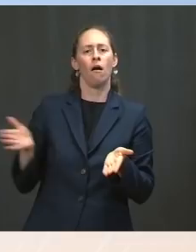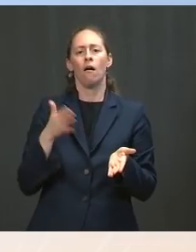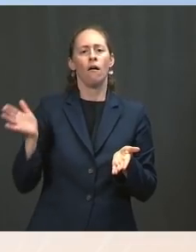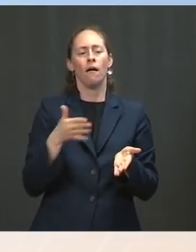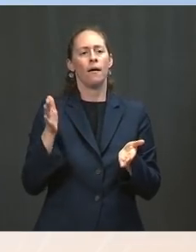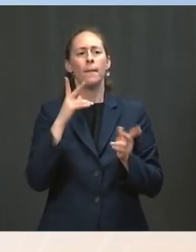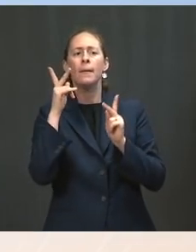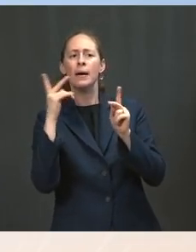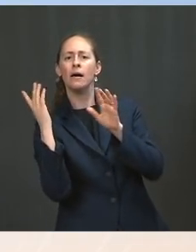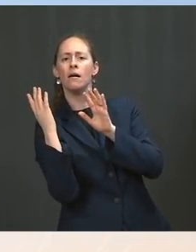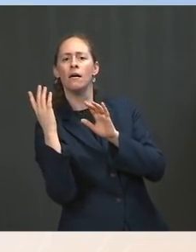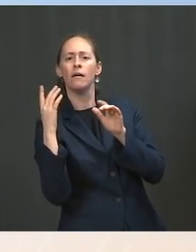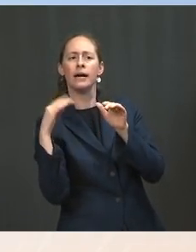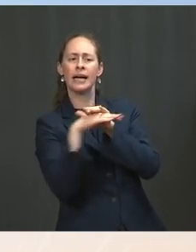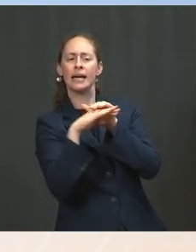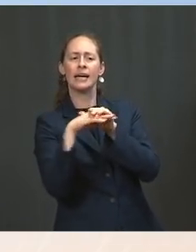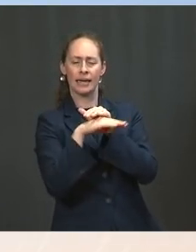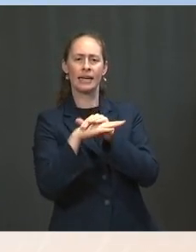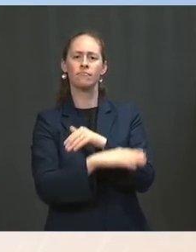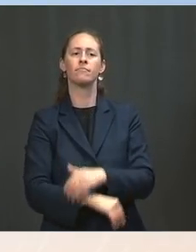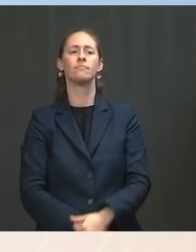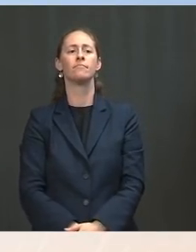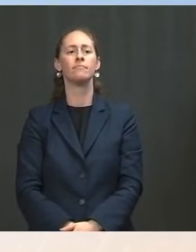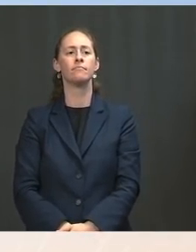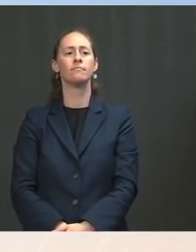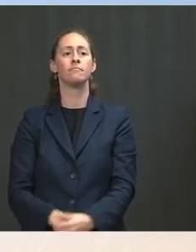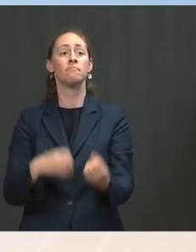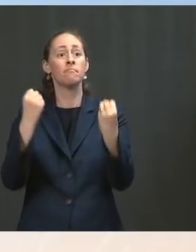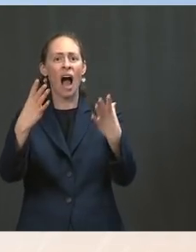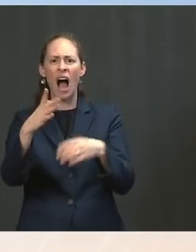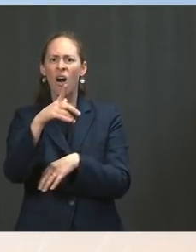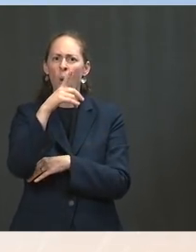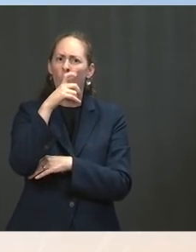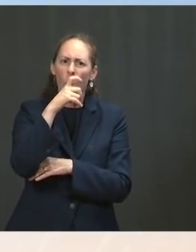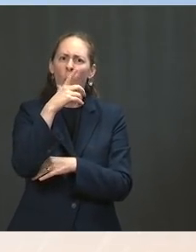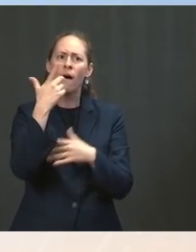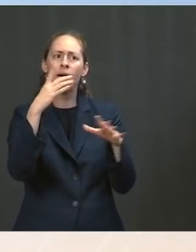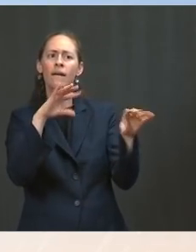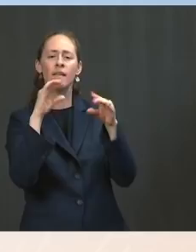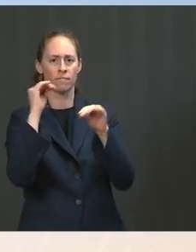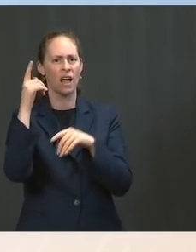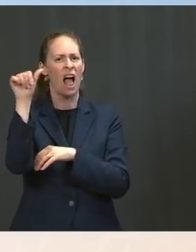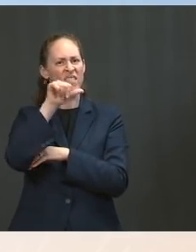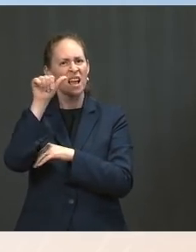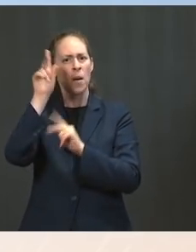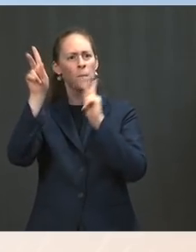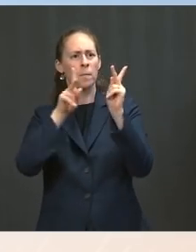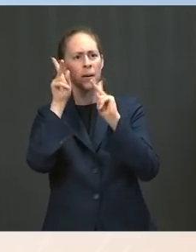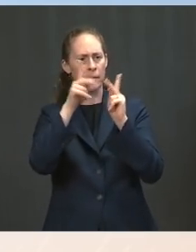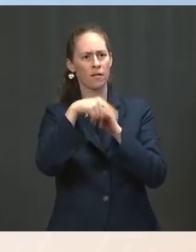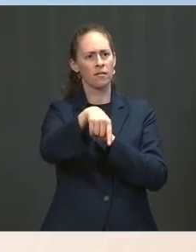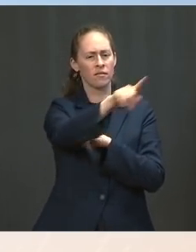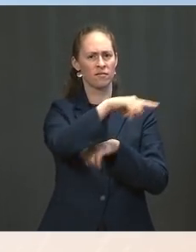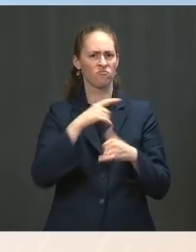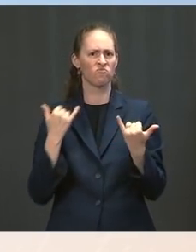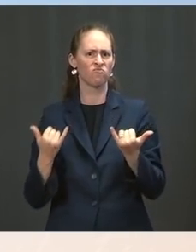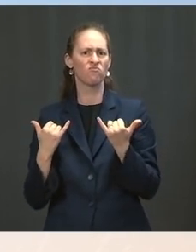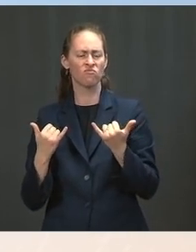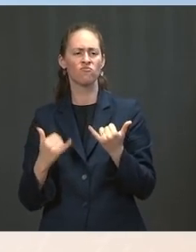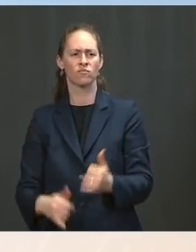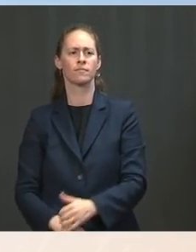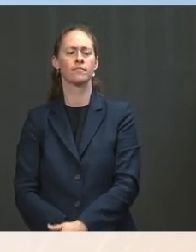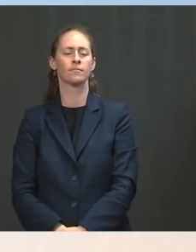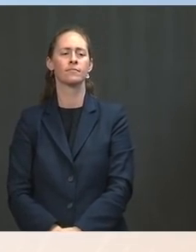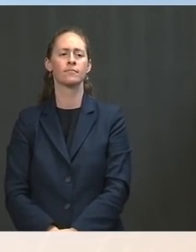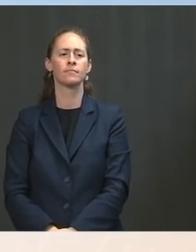are Afghan evacuees, because the total number of Americans in country was a relatively limited number of folks. So